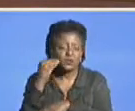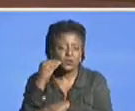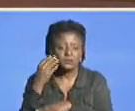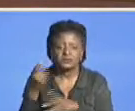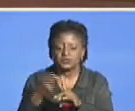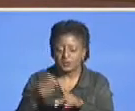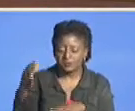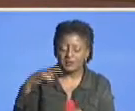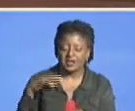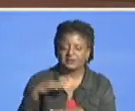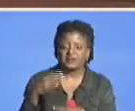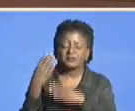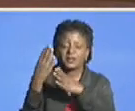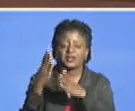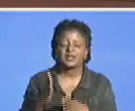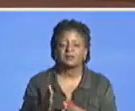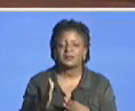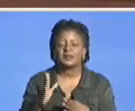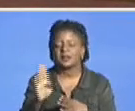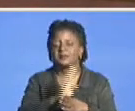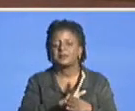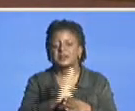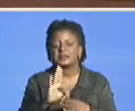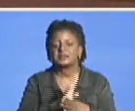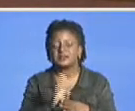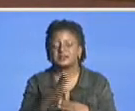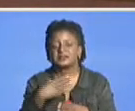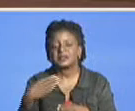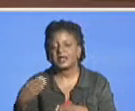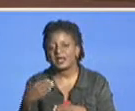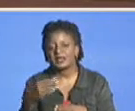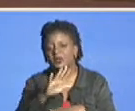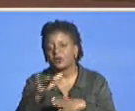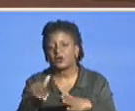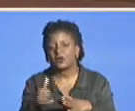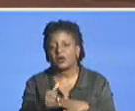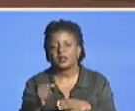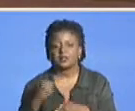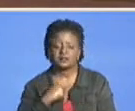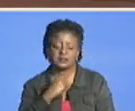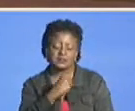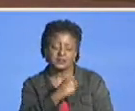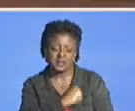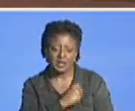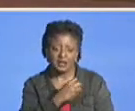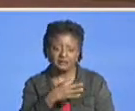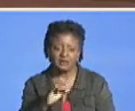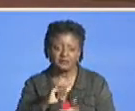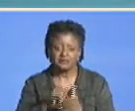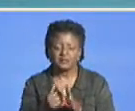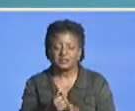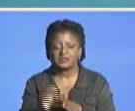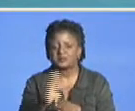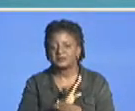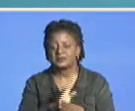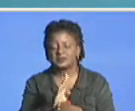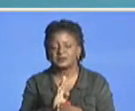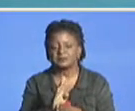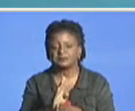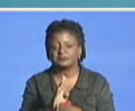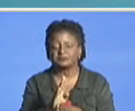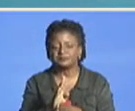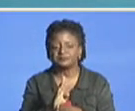benefits the human businesses and, by extension, all of the employees of these commercial enterprises.